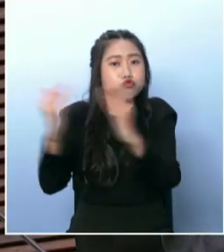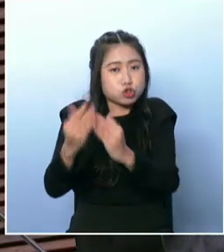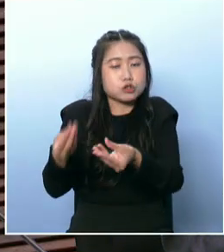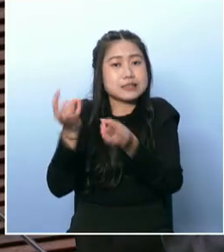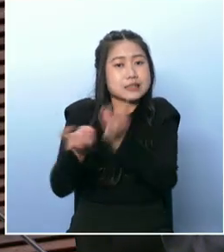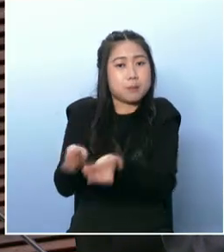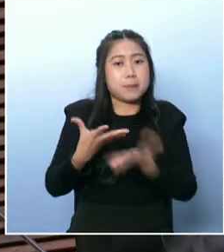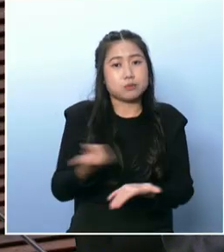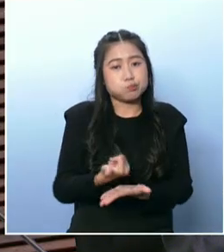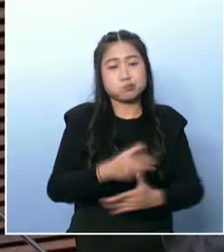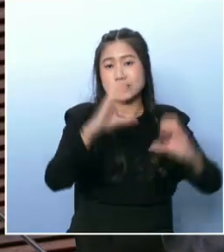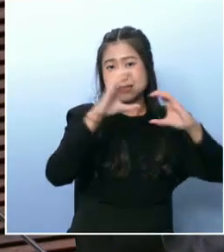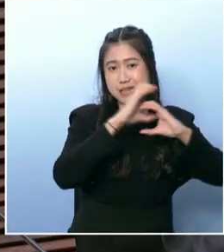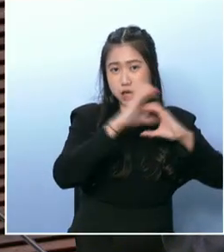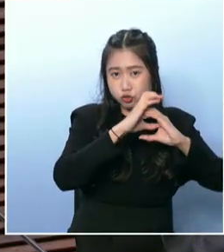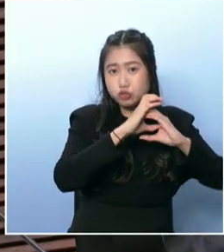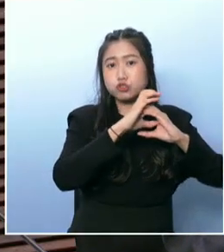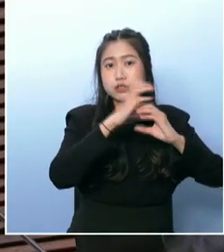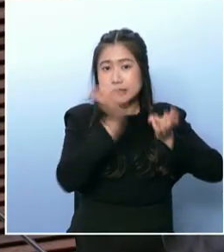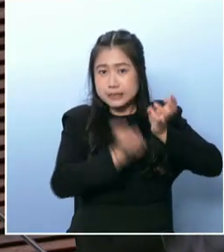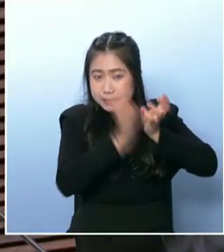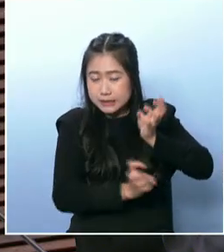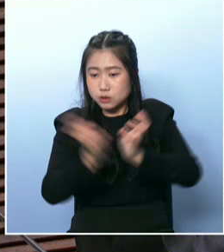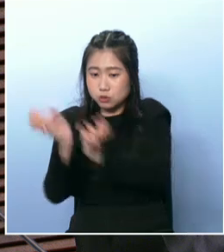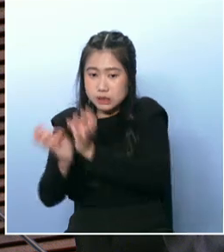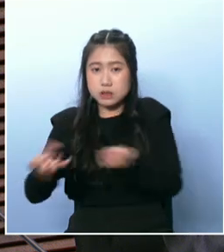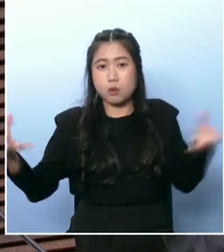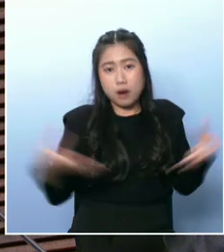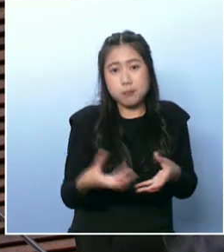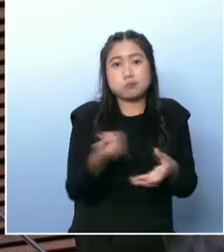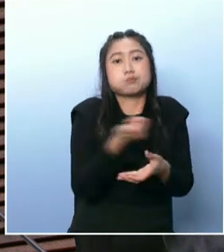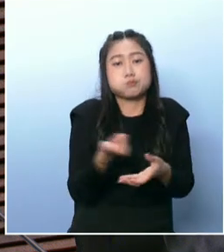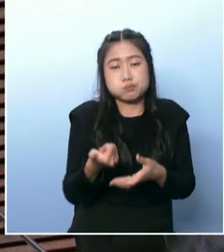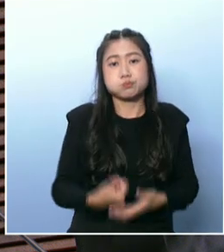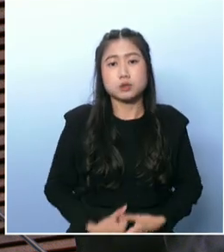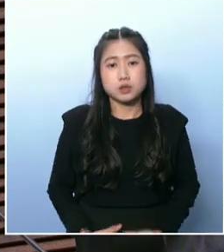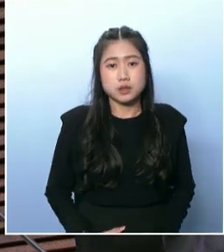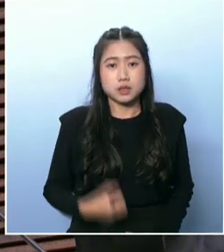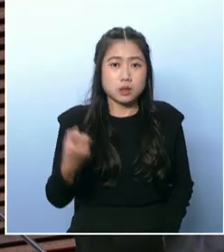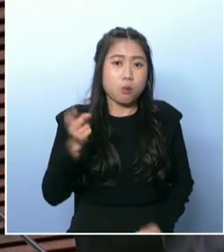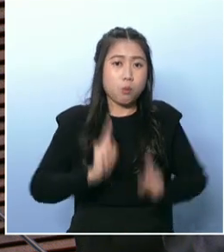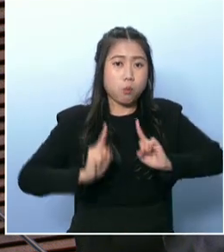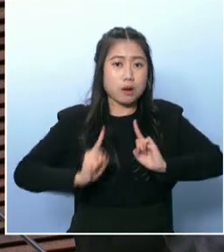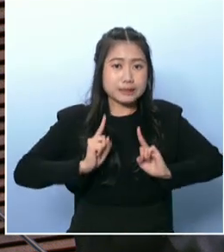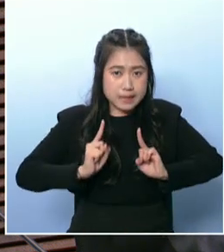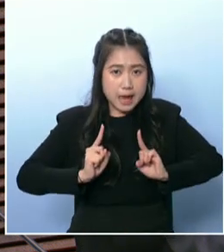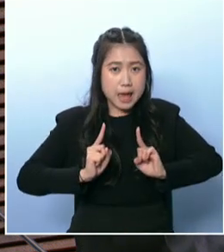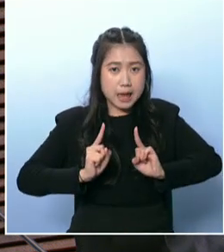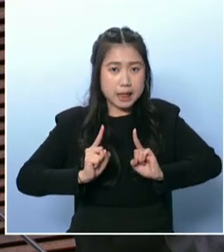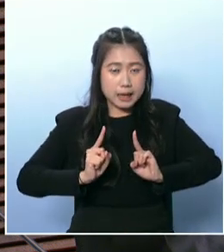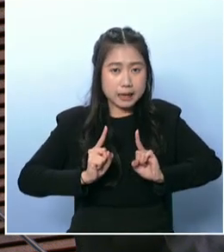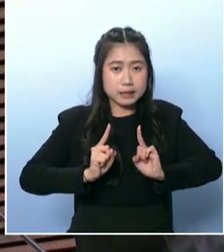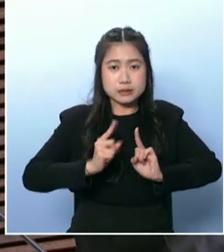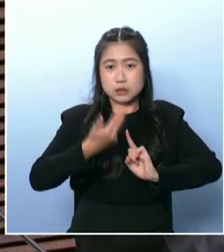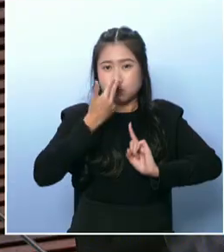issue, then we can try to get hold of the information from the housing department and we can share